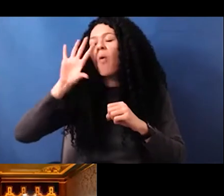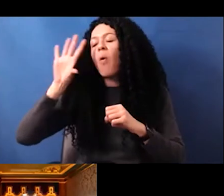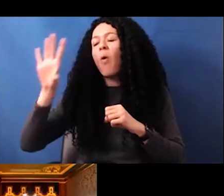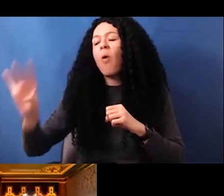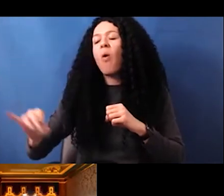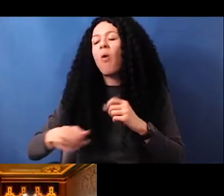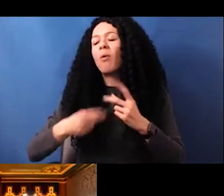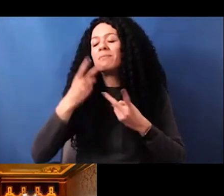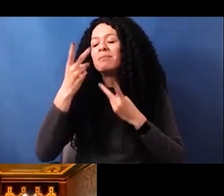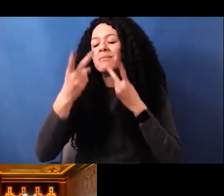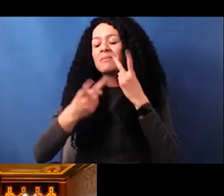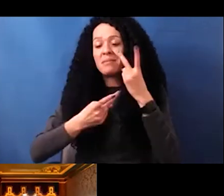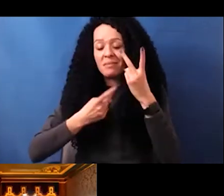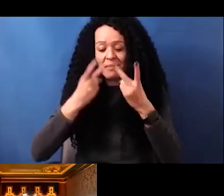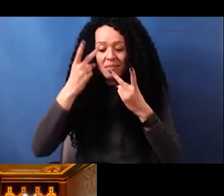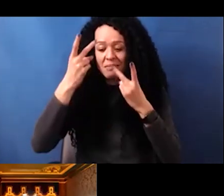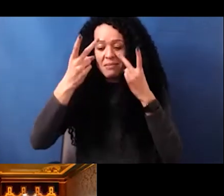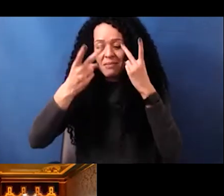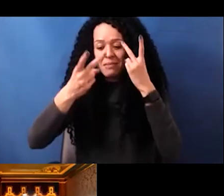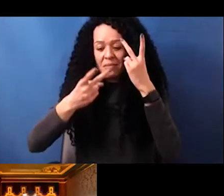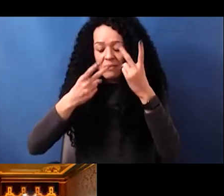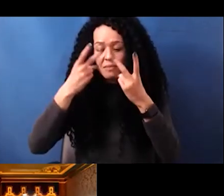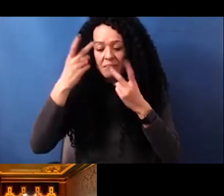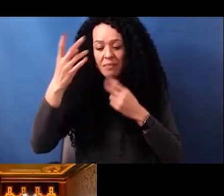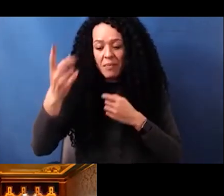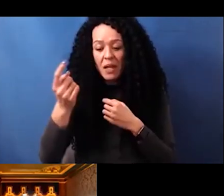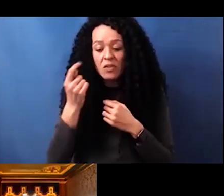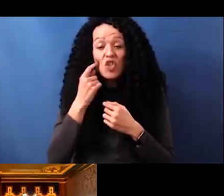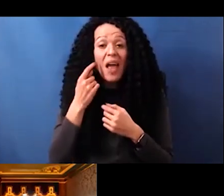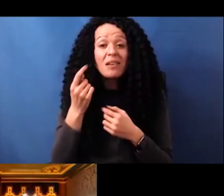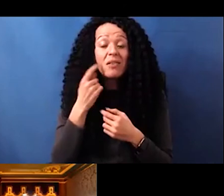native land as gentle